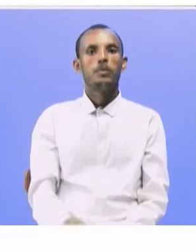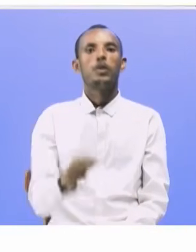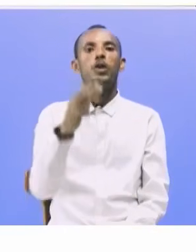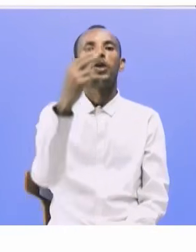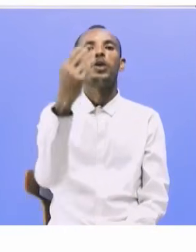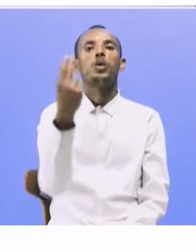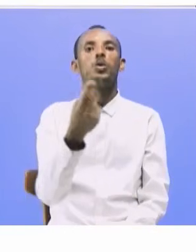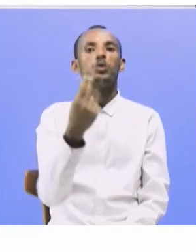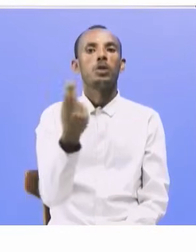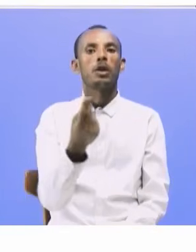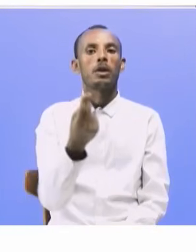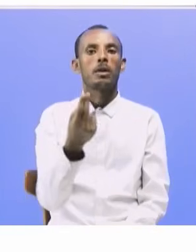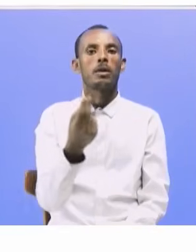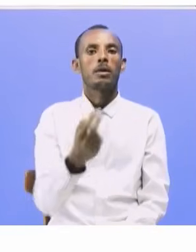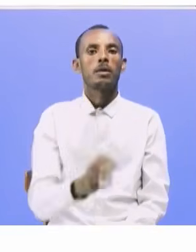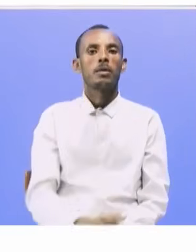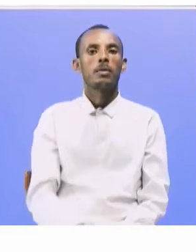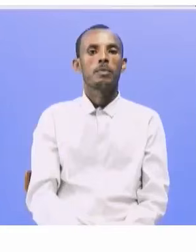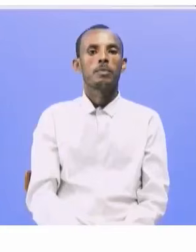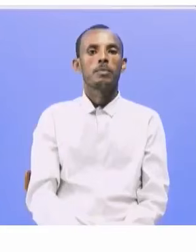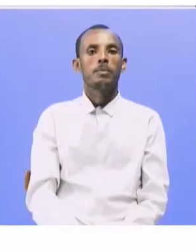using